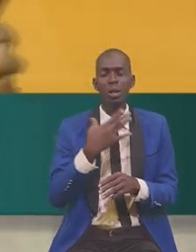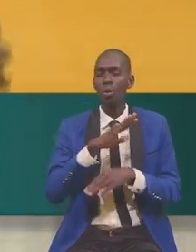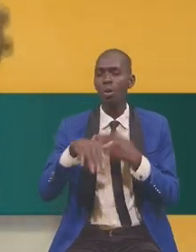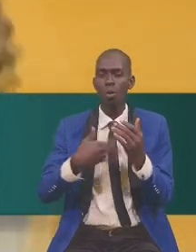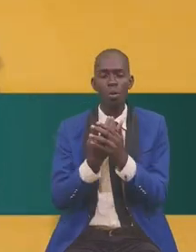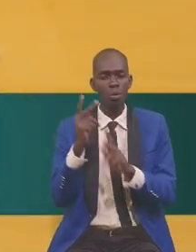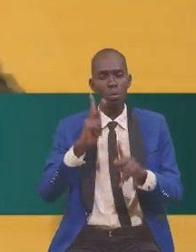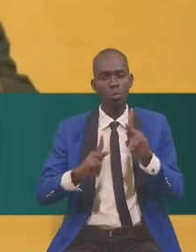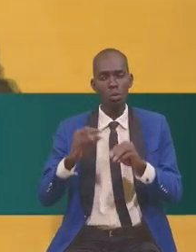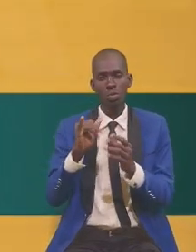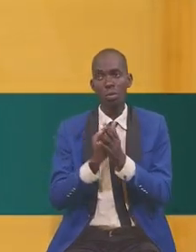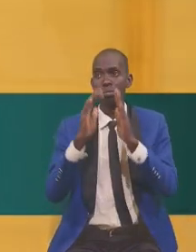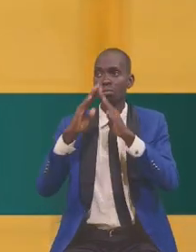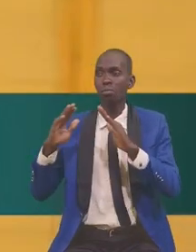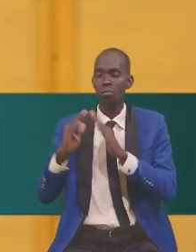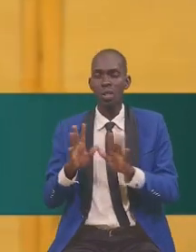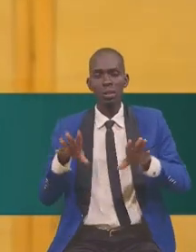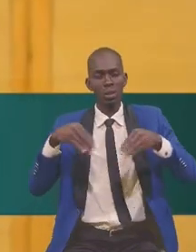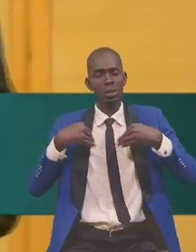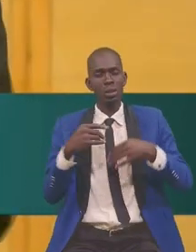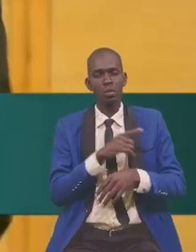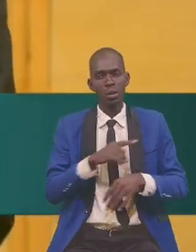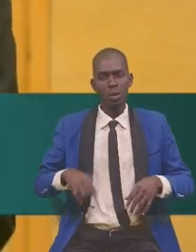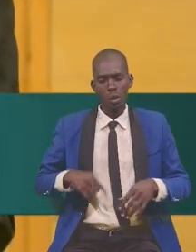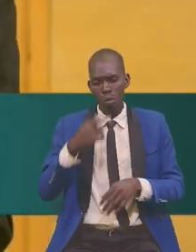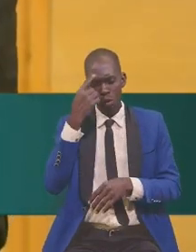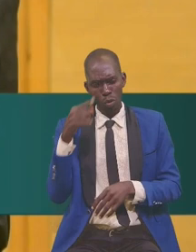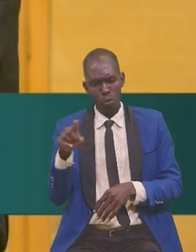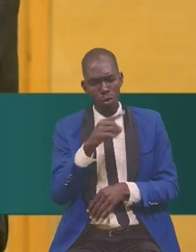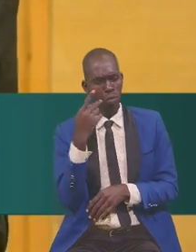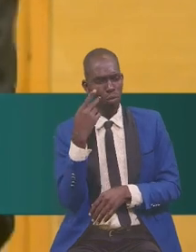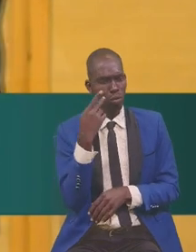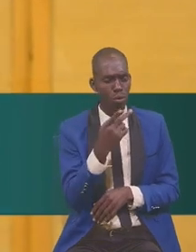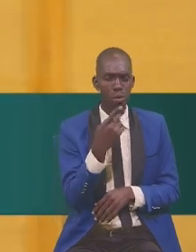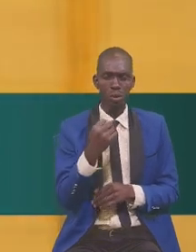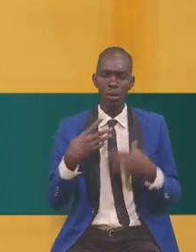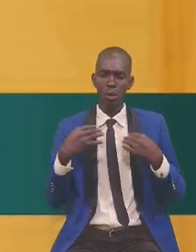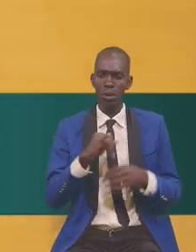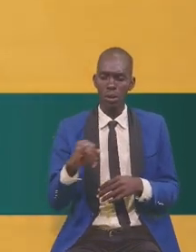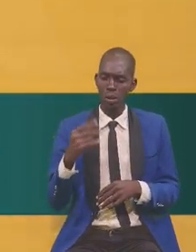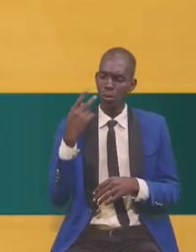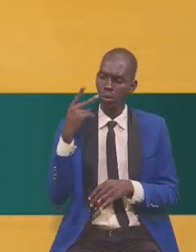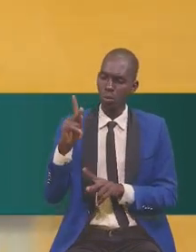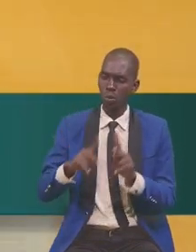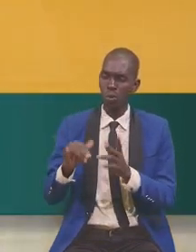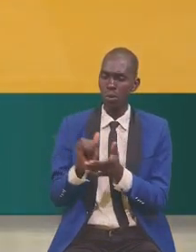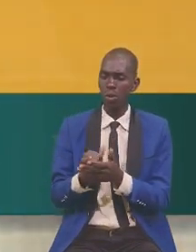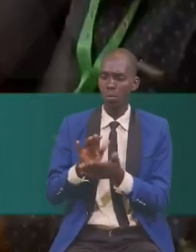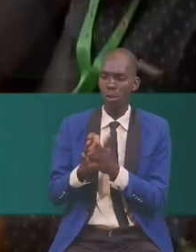Lord because they saw those healings and they saw those people that were delivered. That's